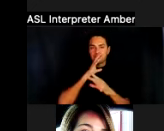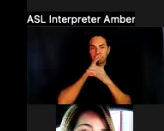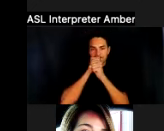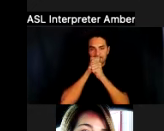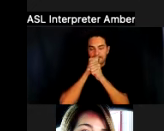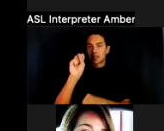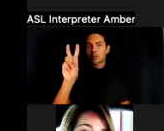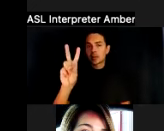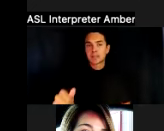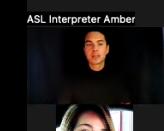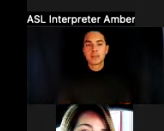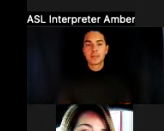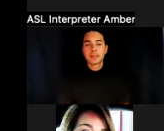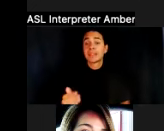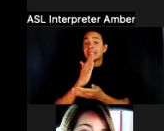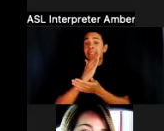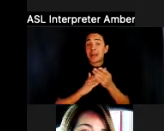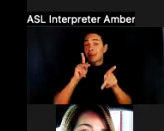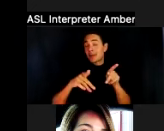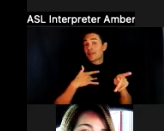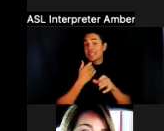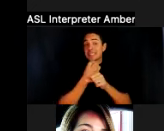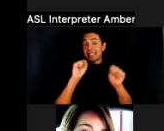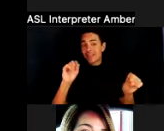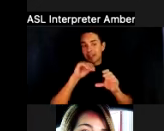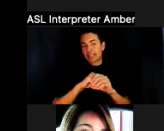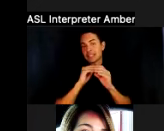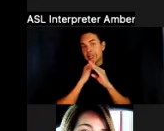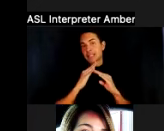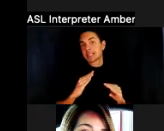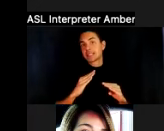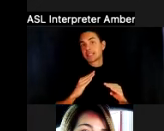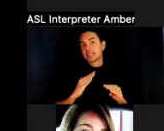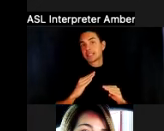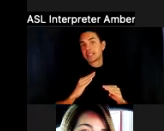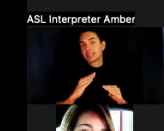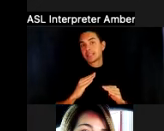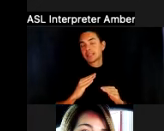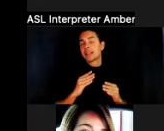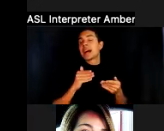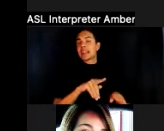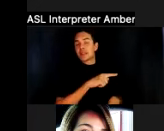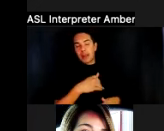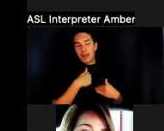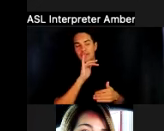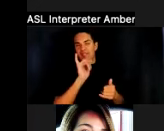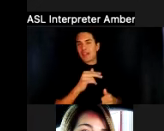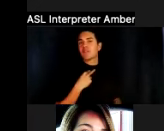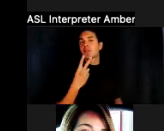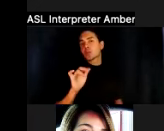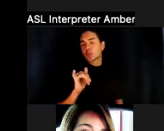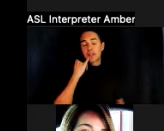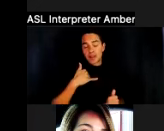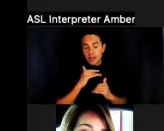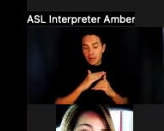more safe in the silence, but also leaving space for those voices too. If people feel comfortable,